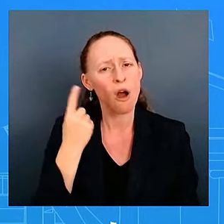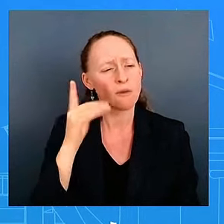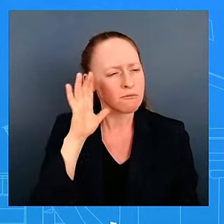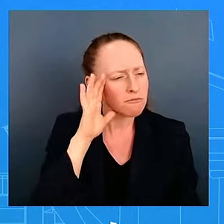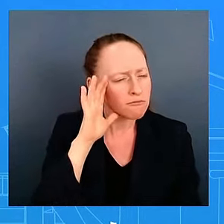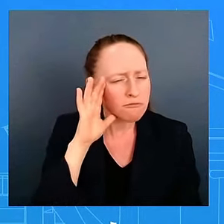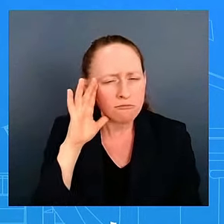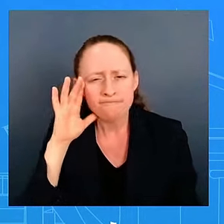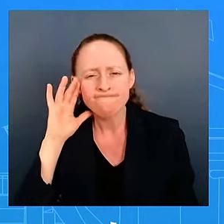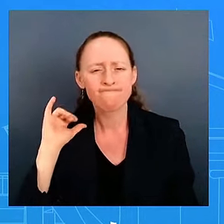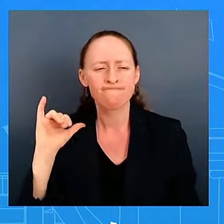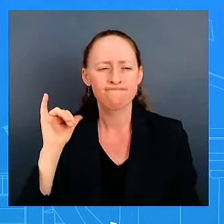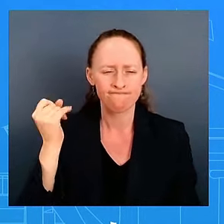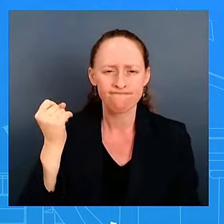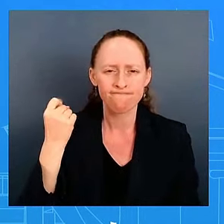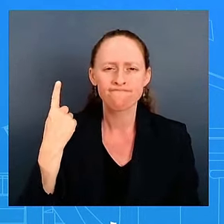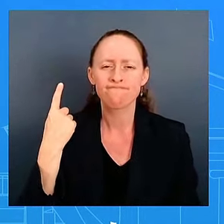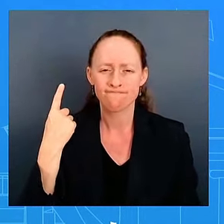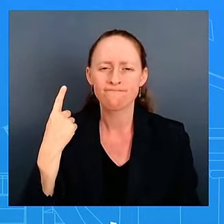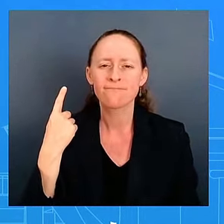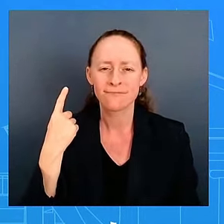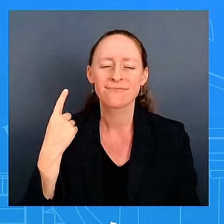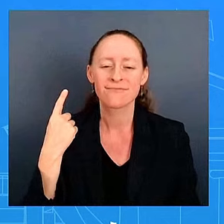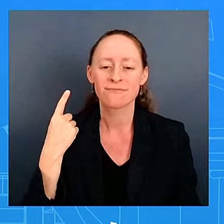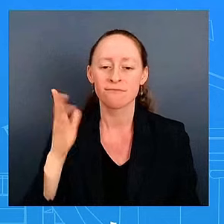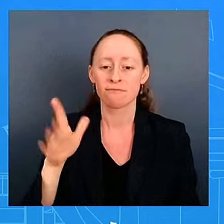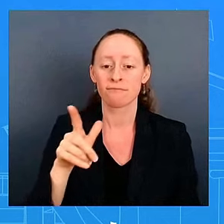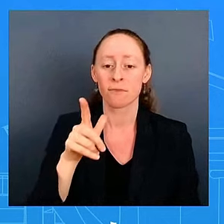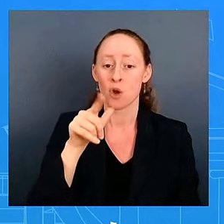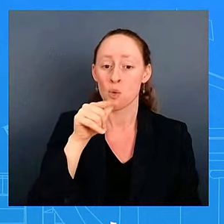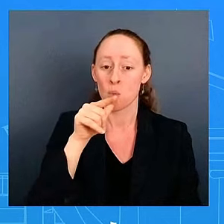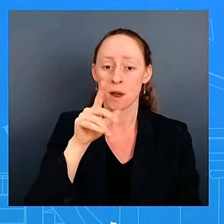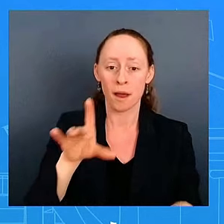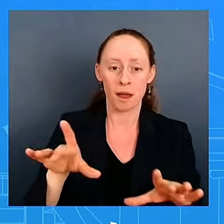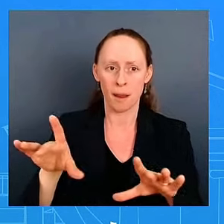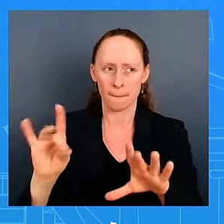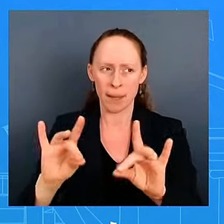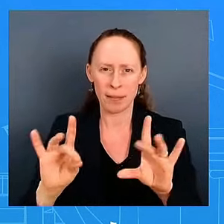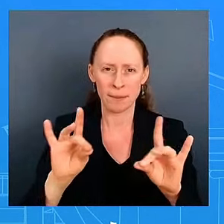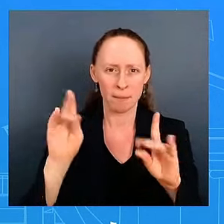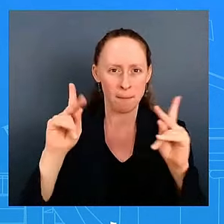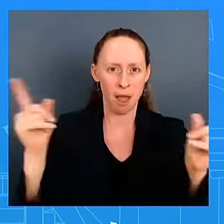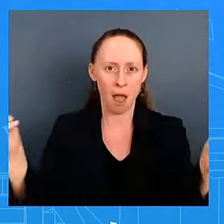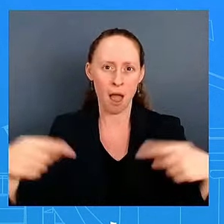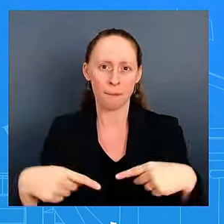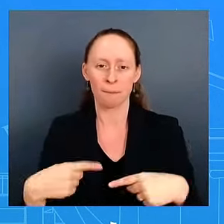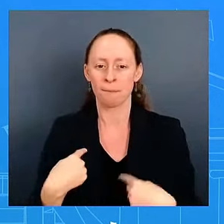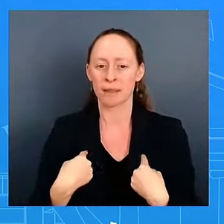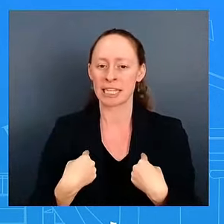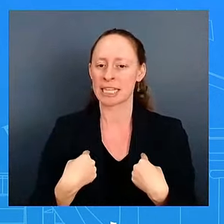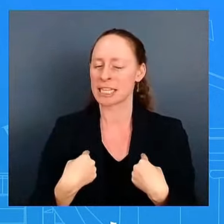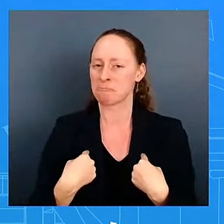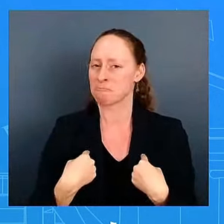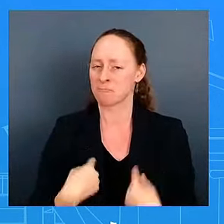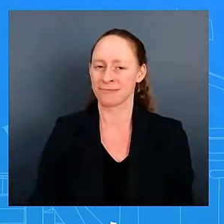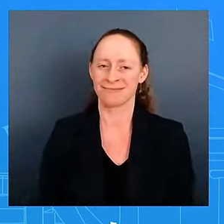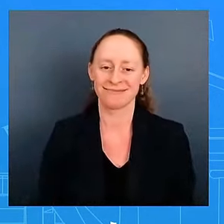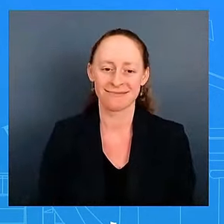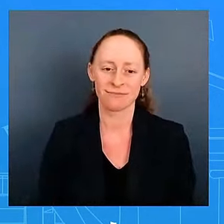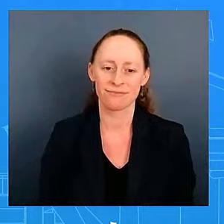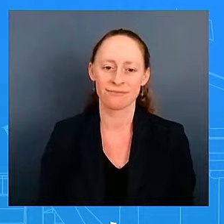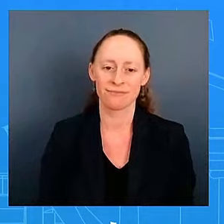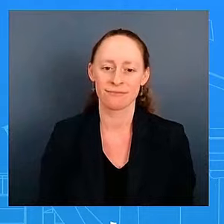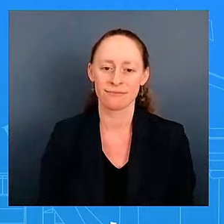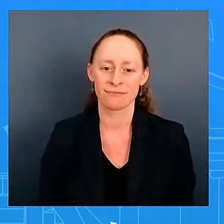that comes together, who's in front of him, you would have to speak to the campaign about that. Okay. And last thing, you've described his engagements